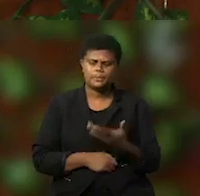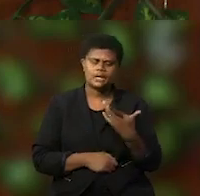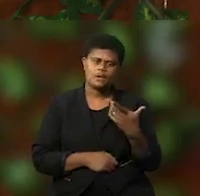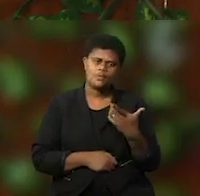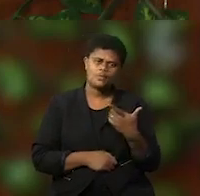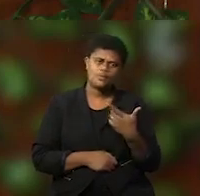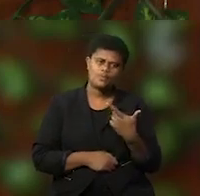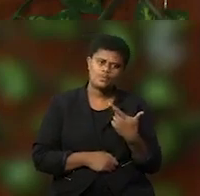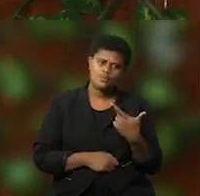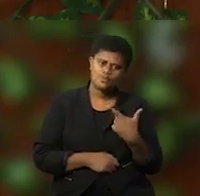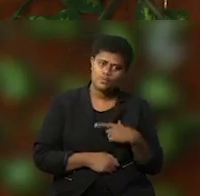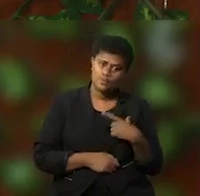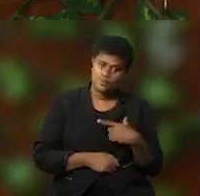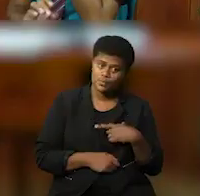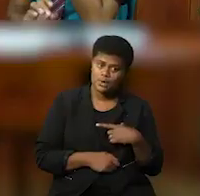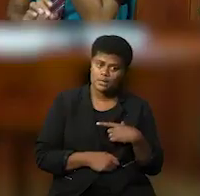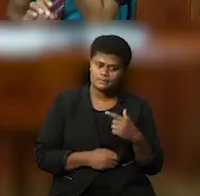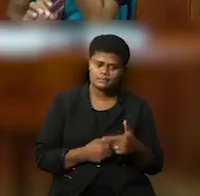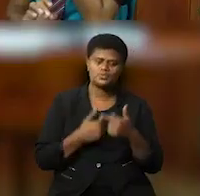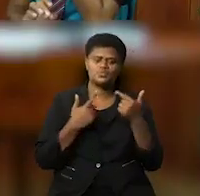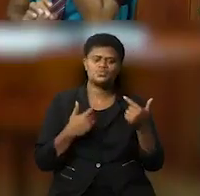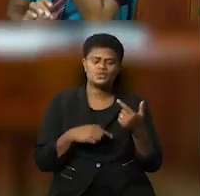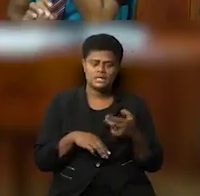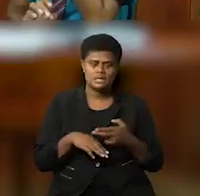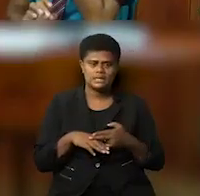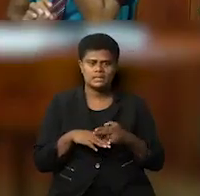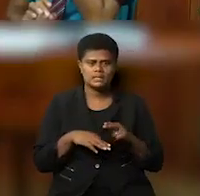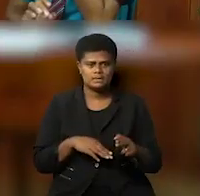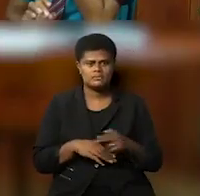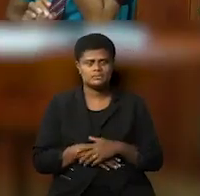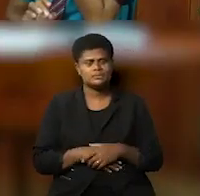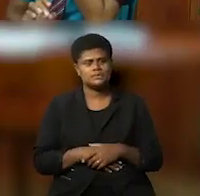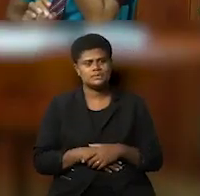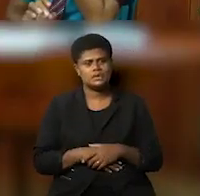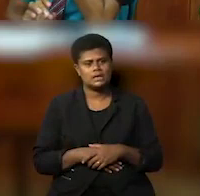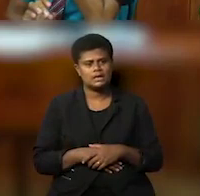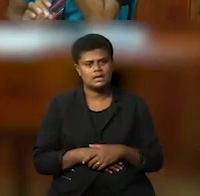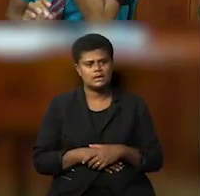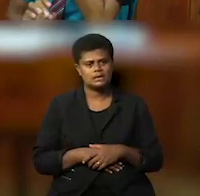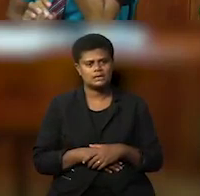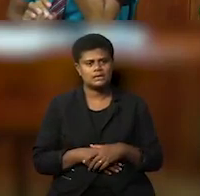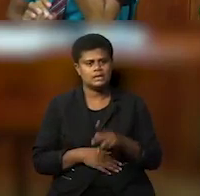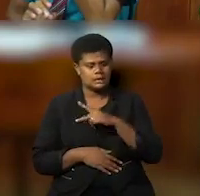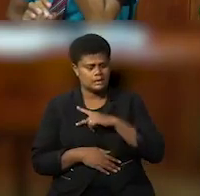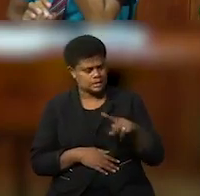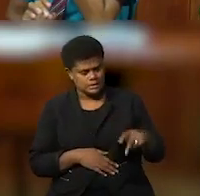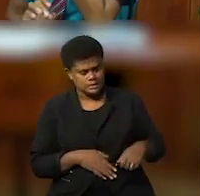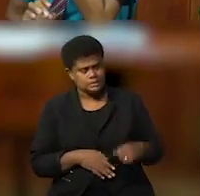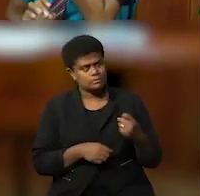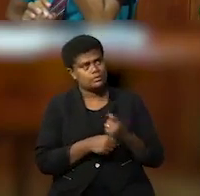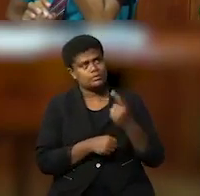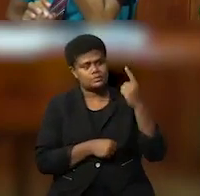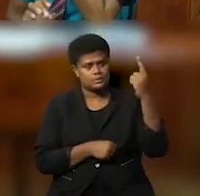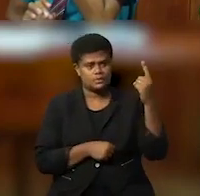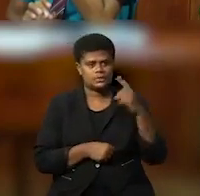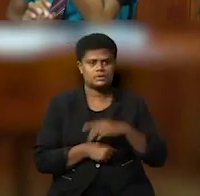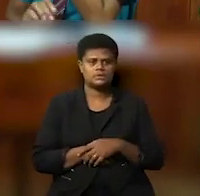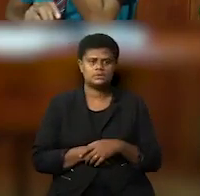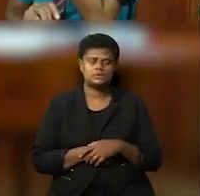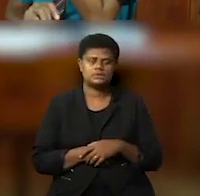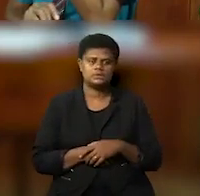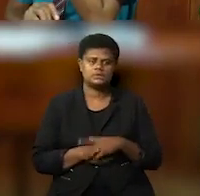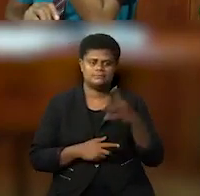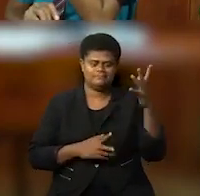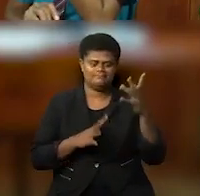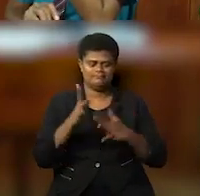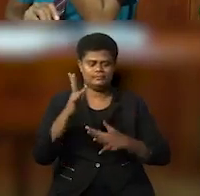kingdom is a consuming fire? Why is it a good news that the king of the unshakable kingdom is a consuming fire? Okay, Hebrews chapter